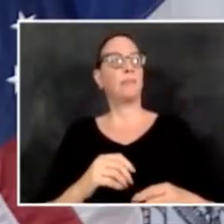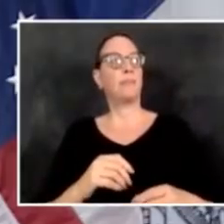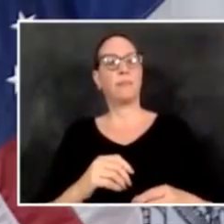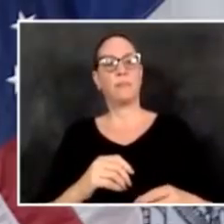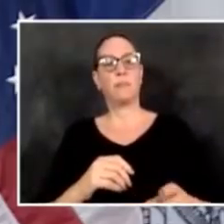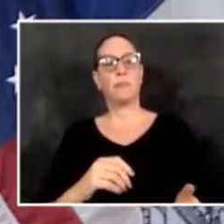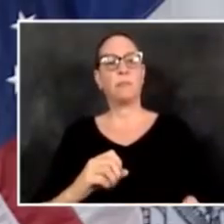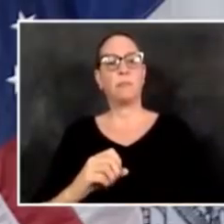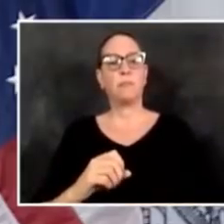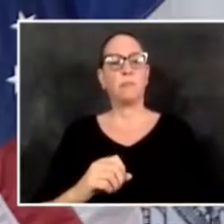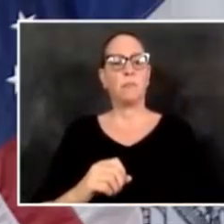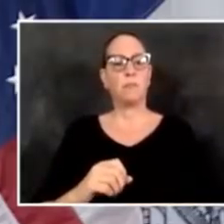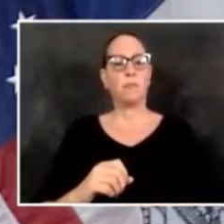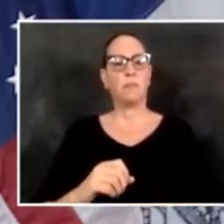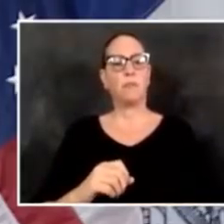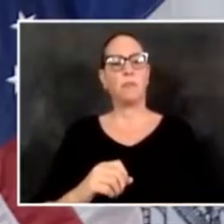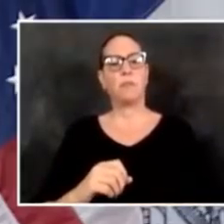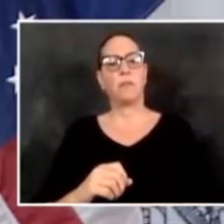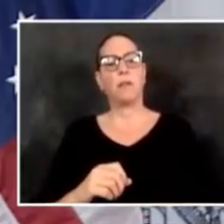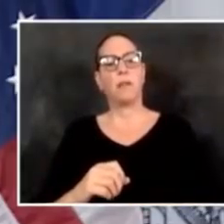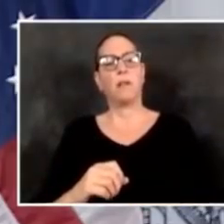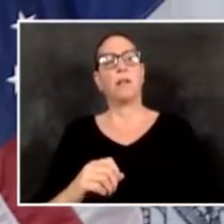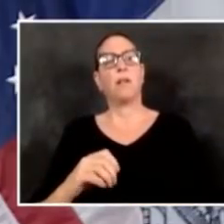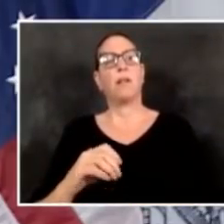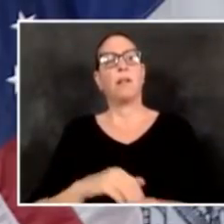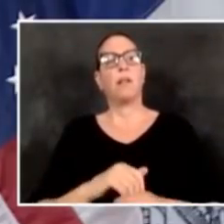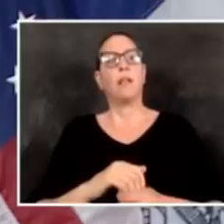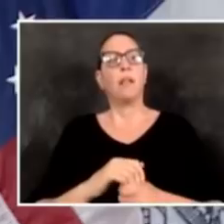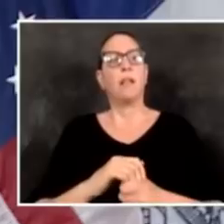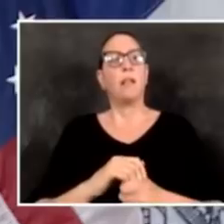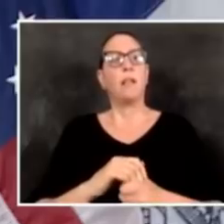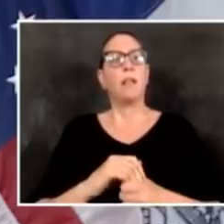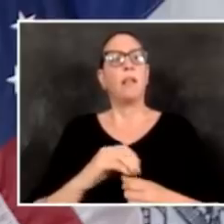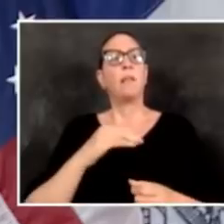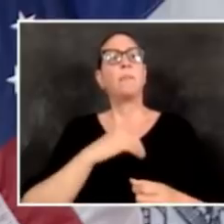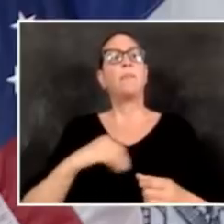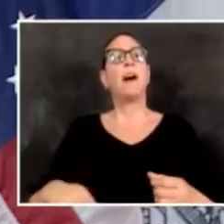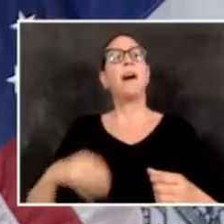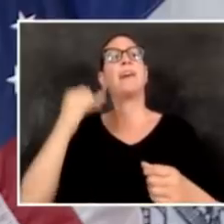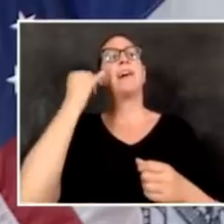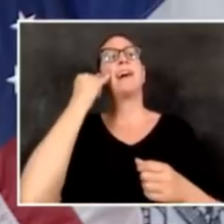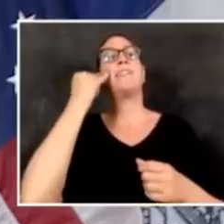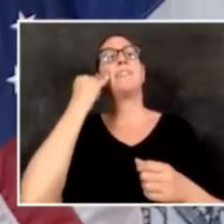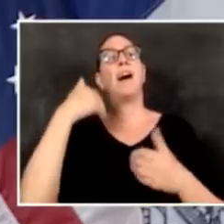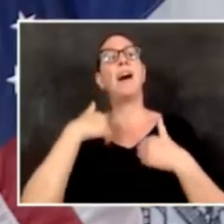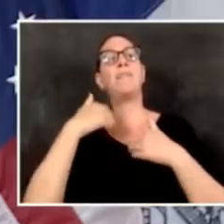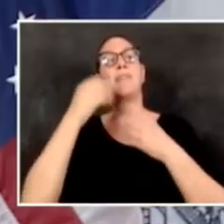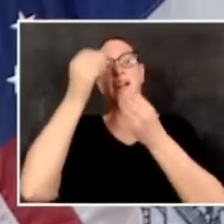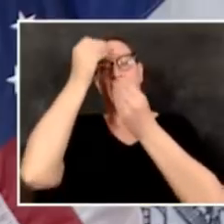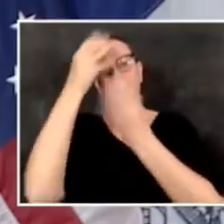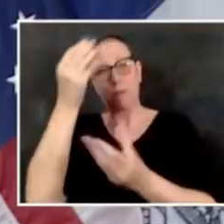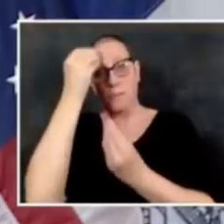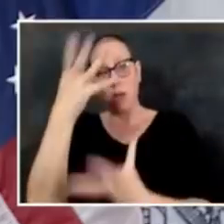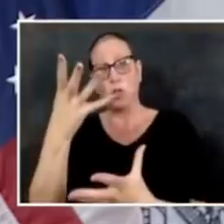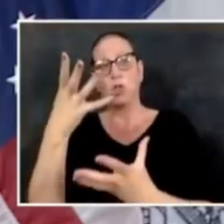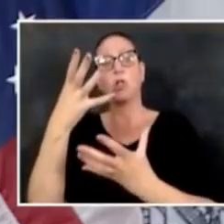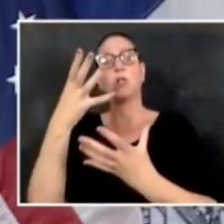of what happens doesn't reach the level of something that would be formally tracked like a summons. So the commissioner will talk about that in